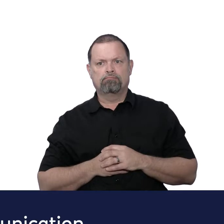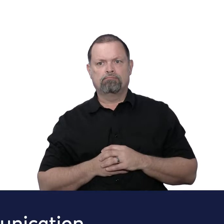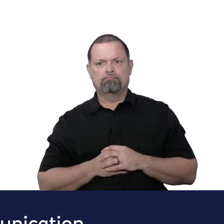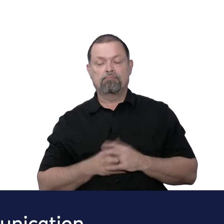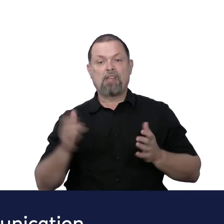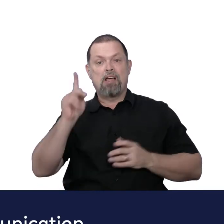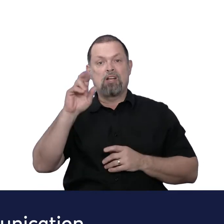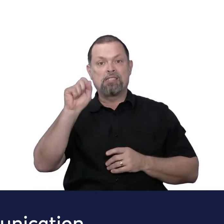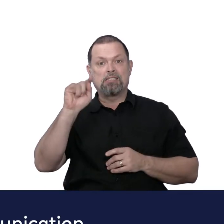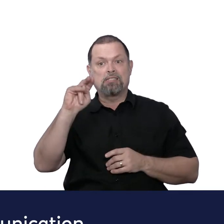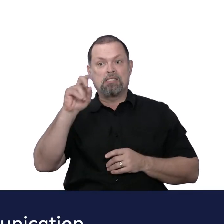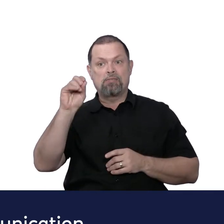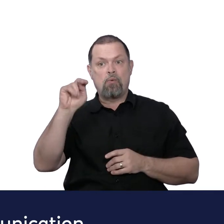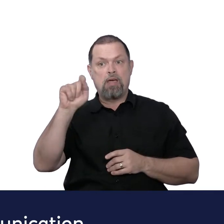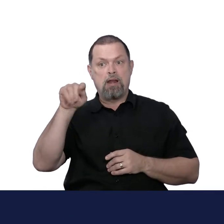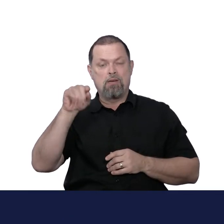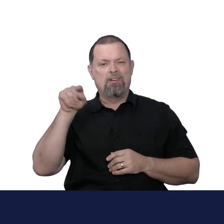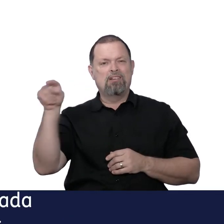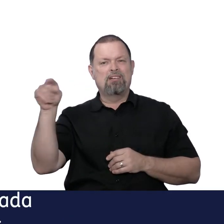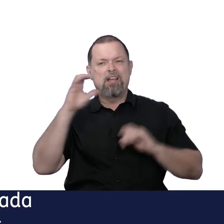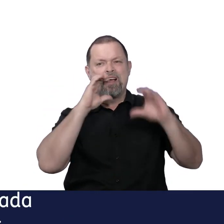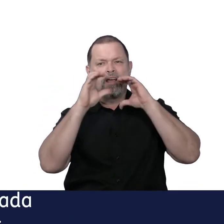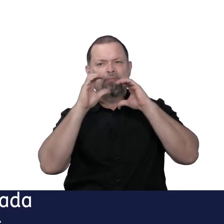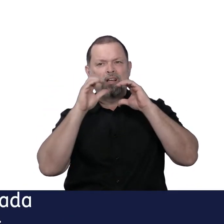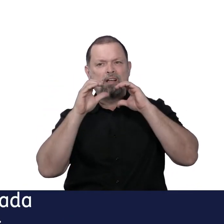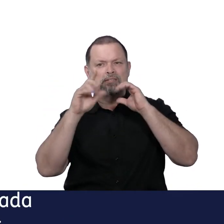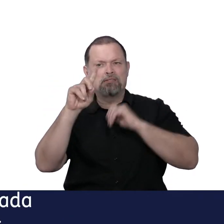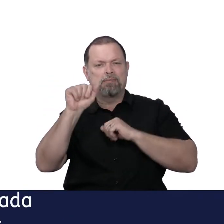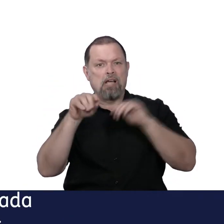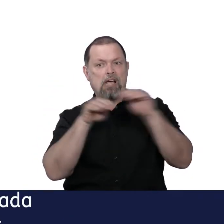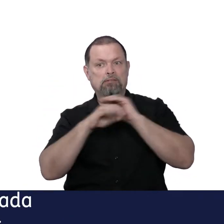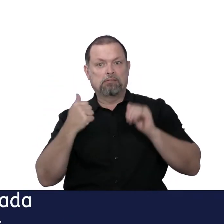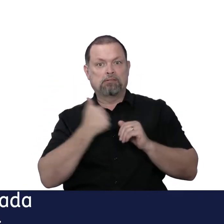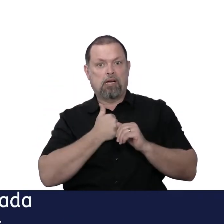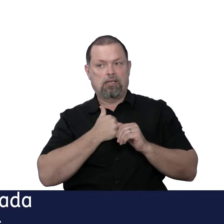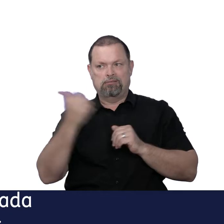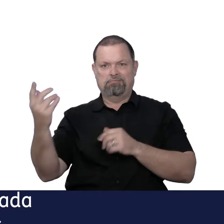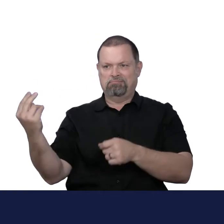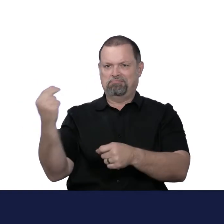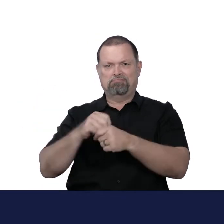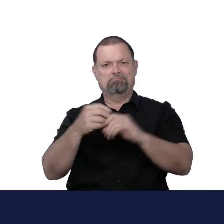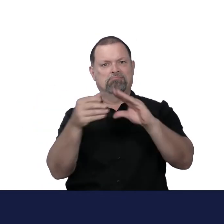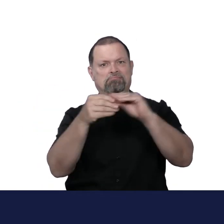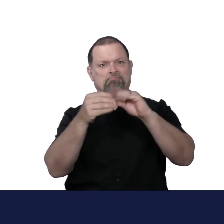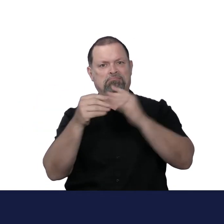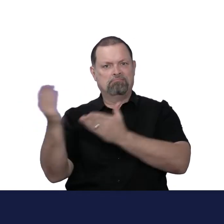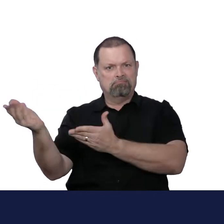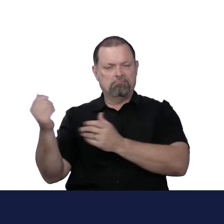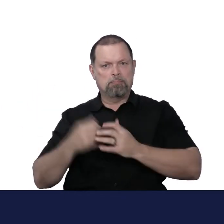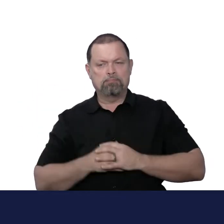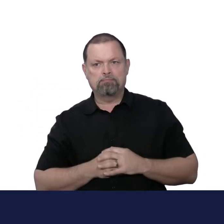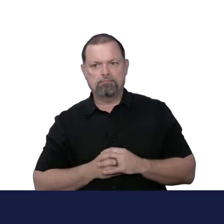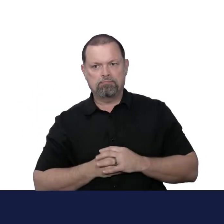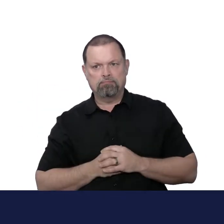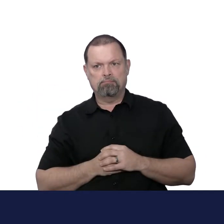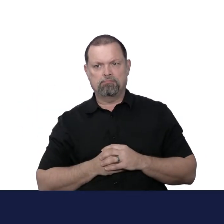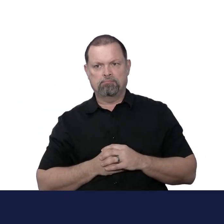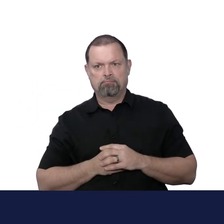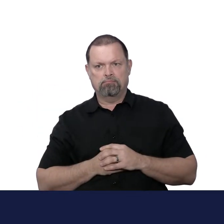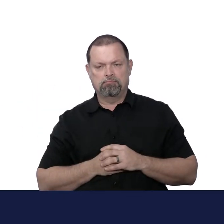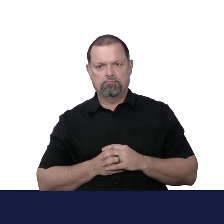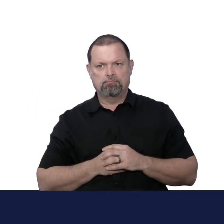Christine Donato from Communication Disabilities Access Canada shares her thoughts.